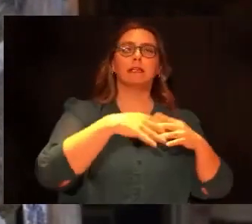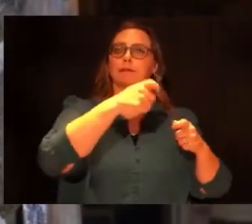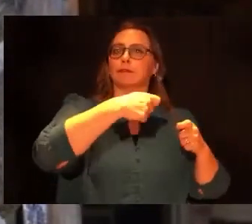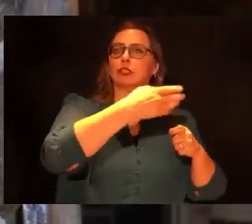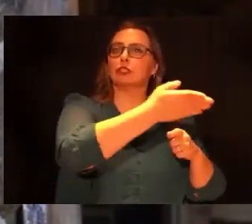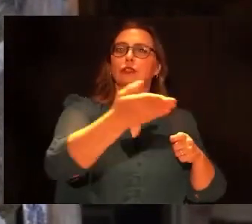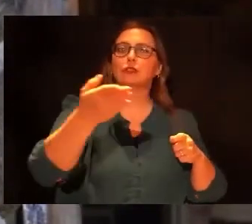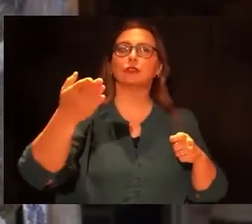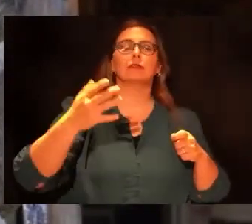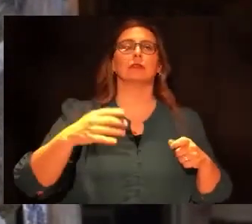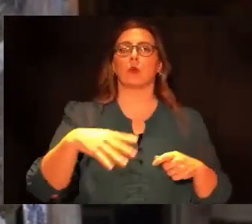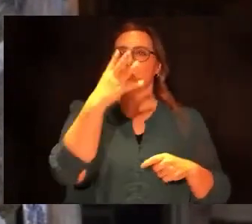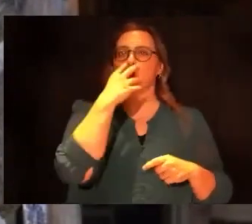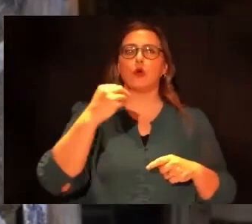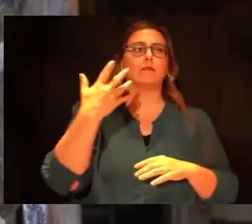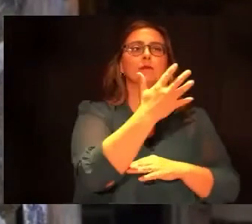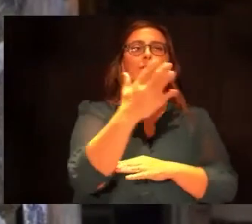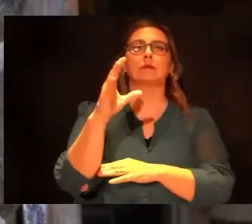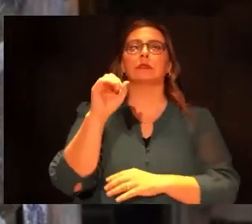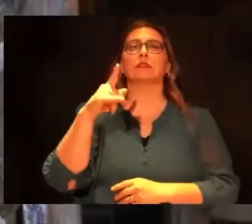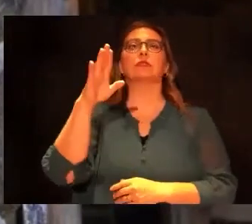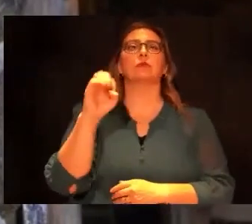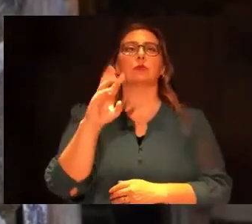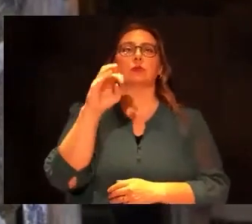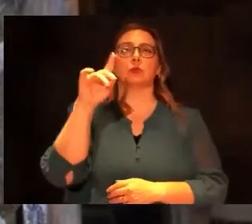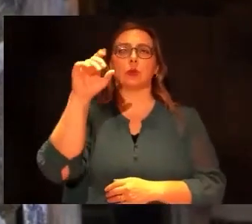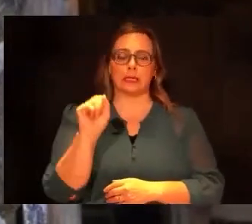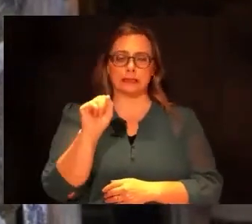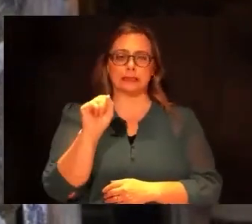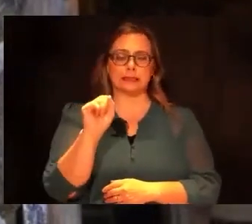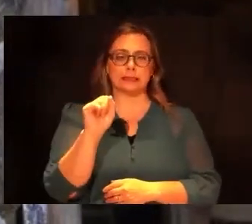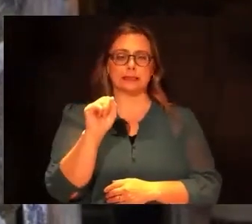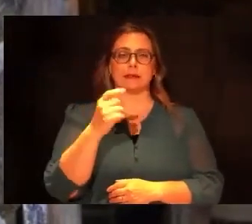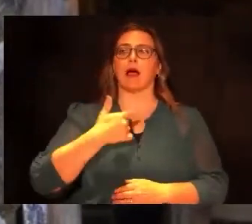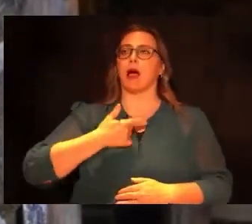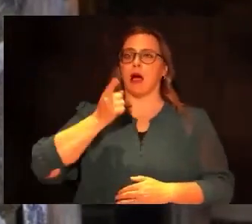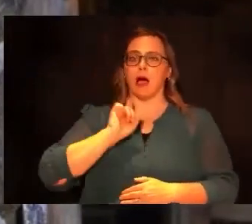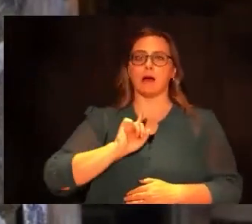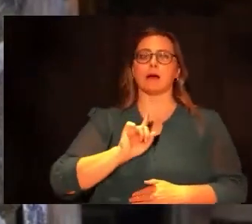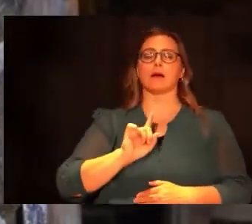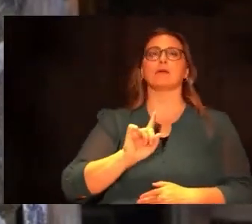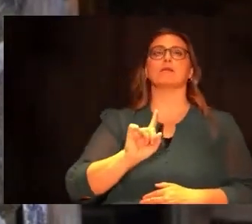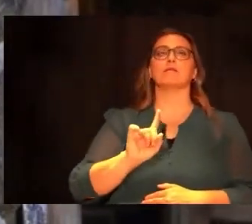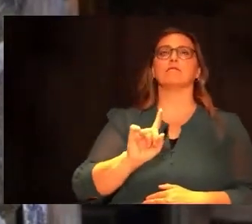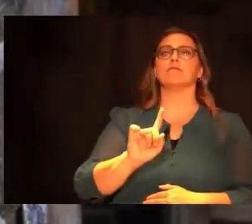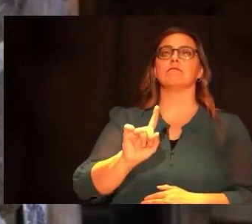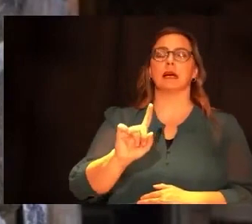and wolves roam in spruce woods. I traverse a coastline of Wathaurong